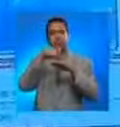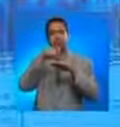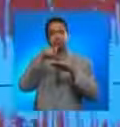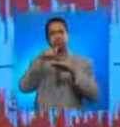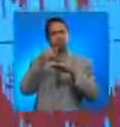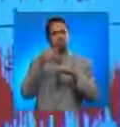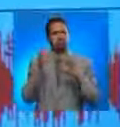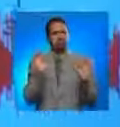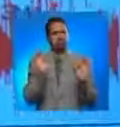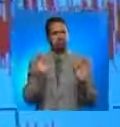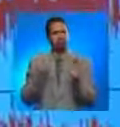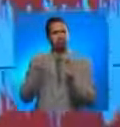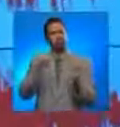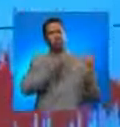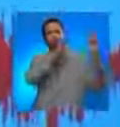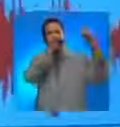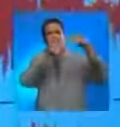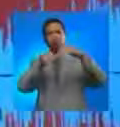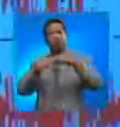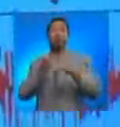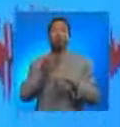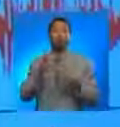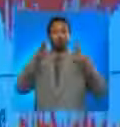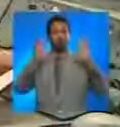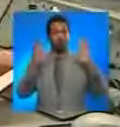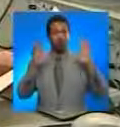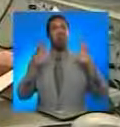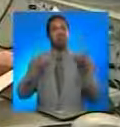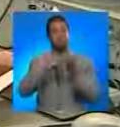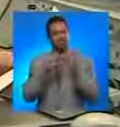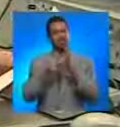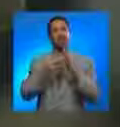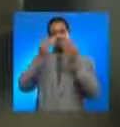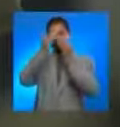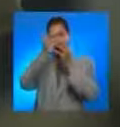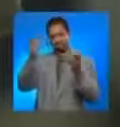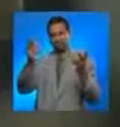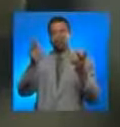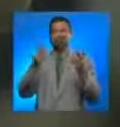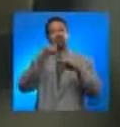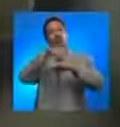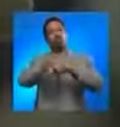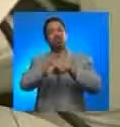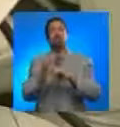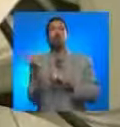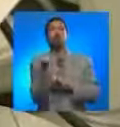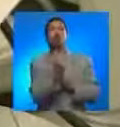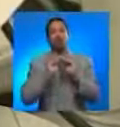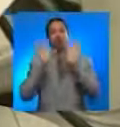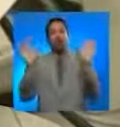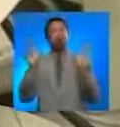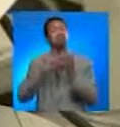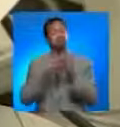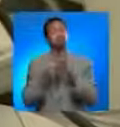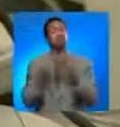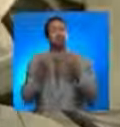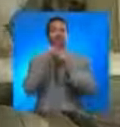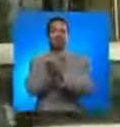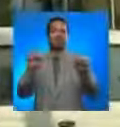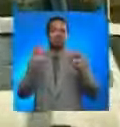been produced or that its effects are no longer registered, the watch or warning will be cancelled when it is safe to return